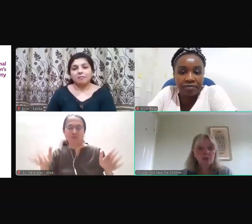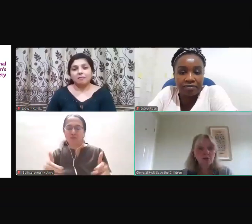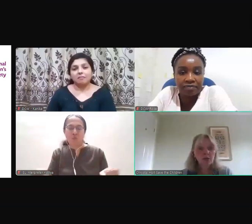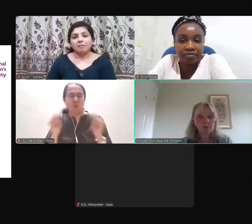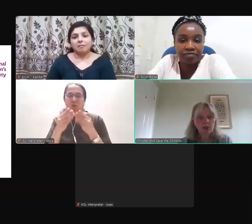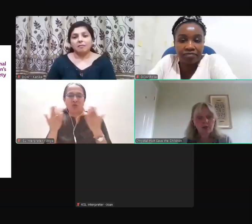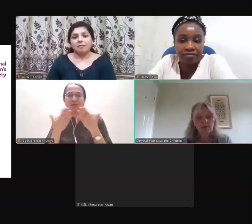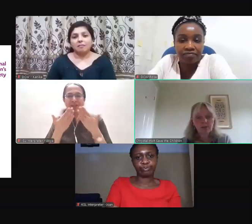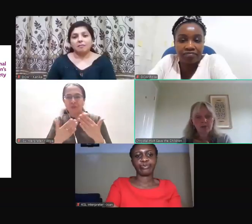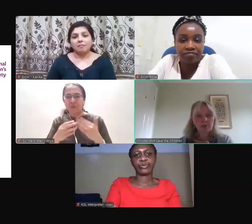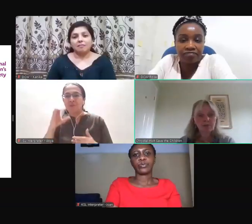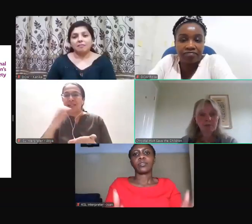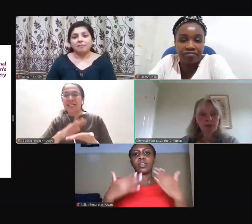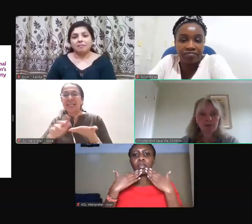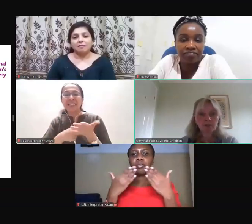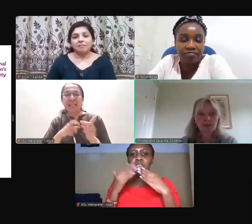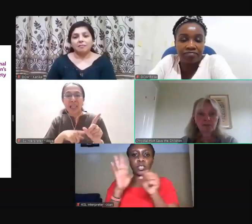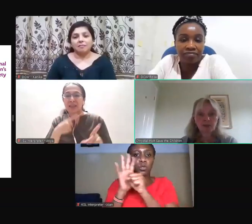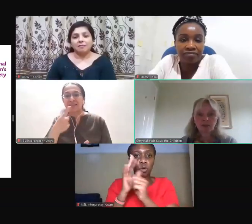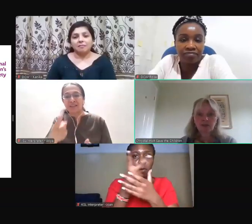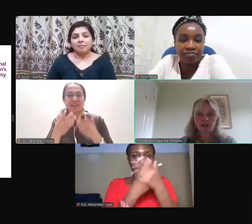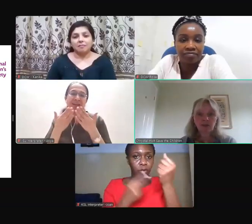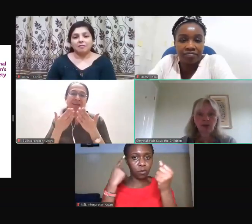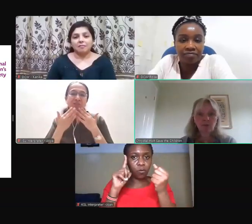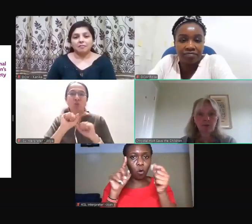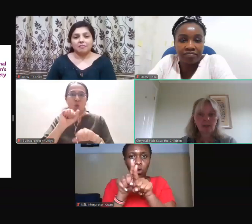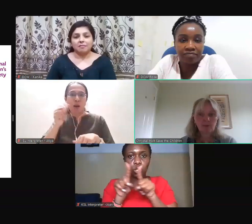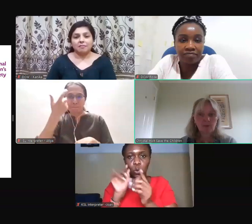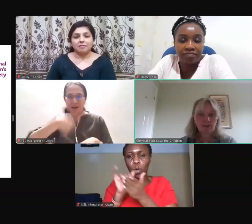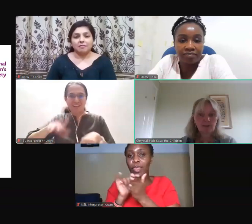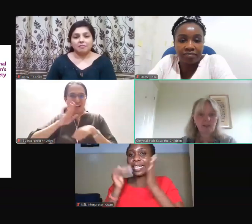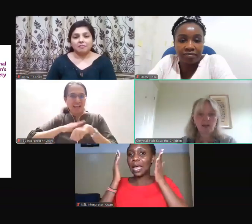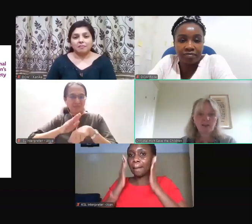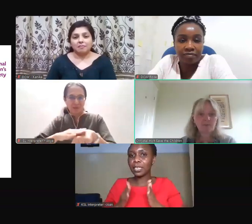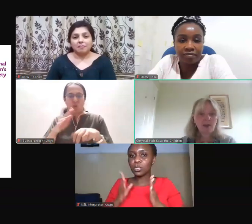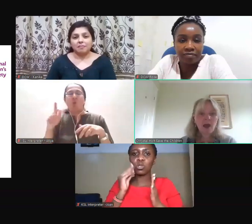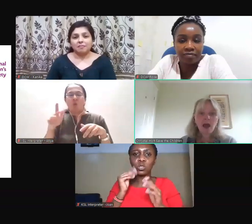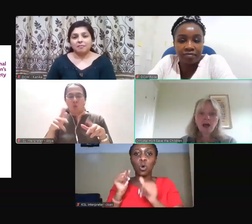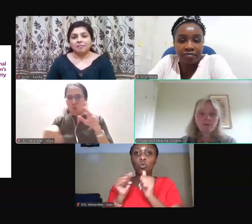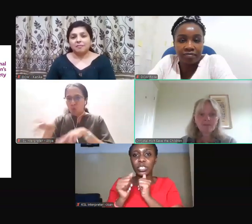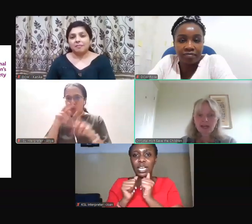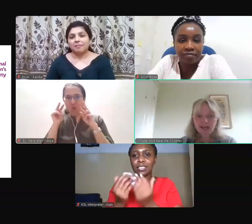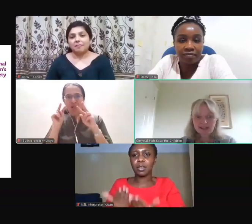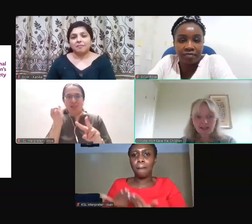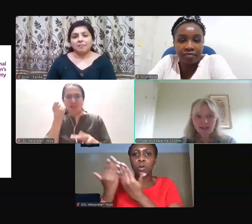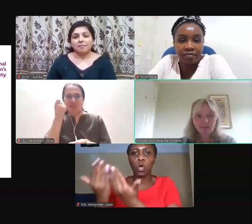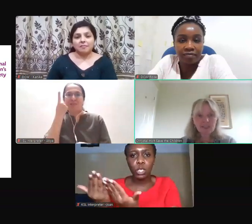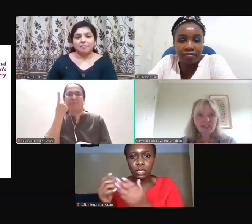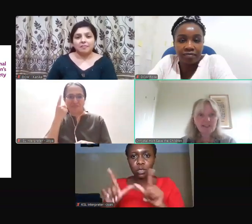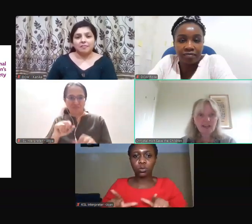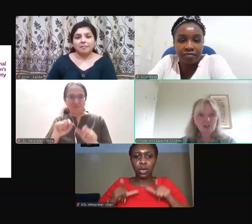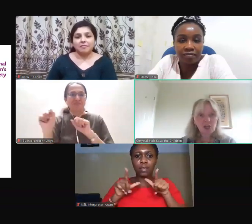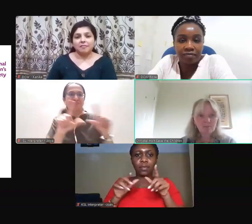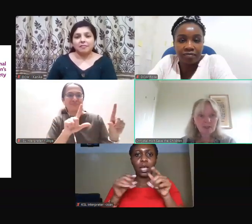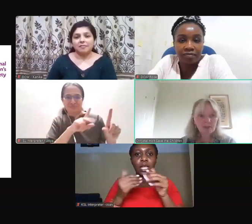Thank you so much both, and also for that personal experience. I think that really brought it to life. Next slide,